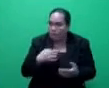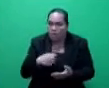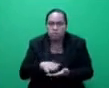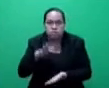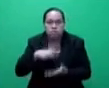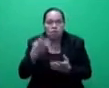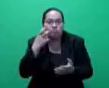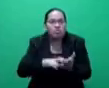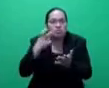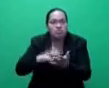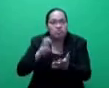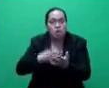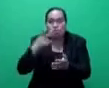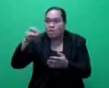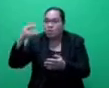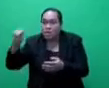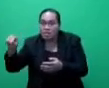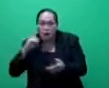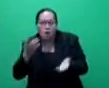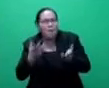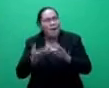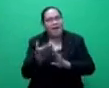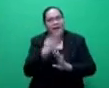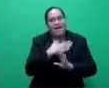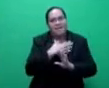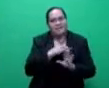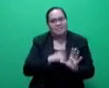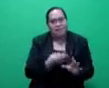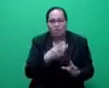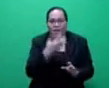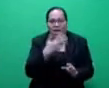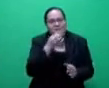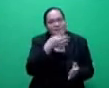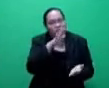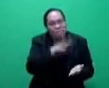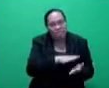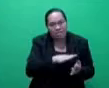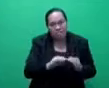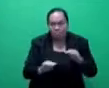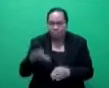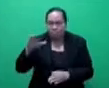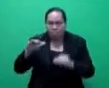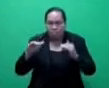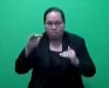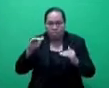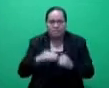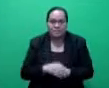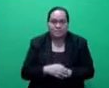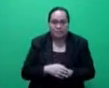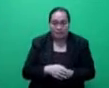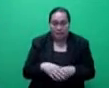registered in 2020 compared to the same period in 2019. Municipal councils have been receiving